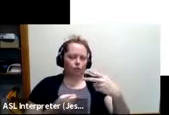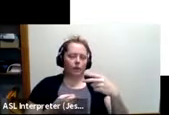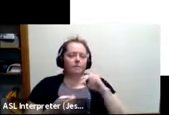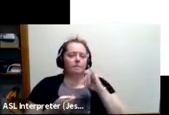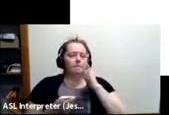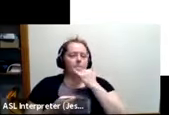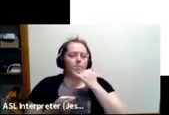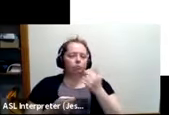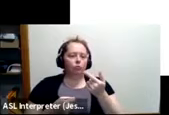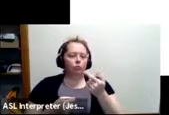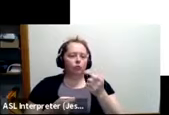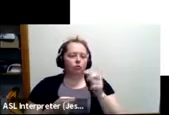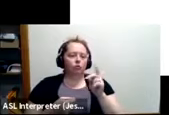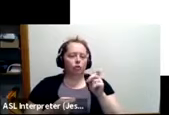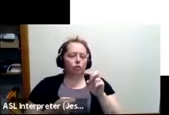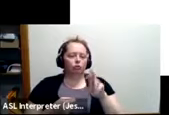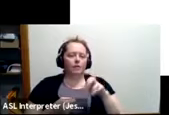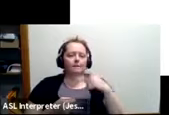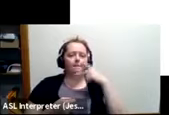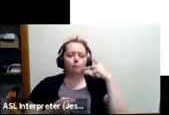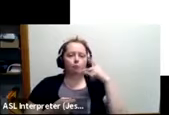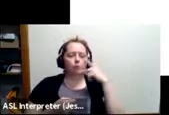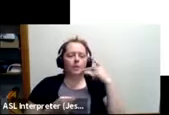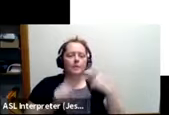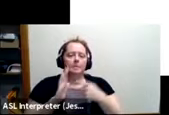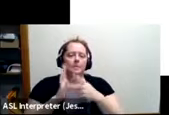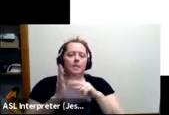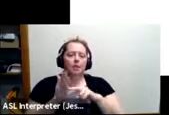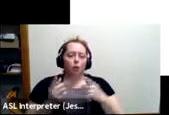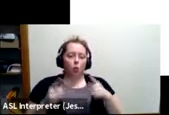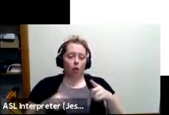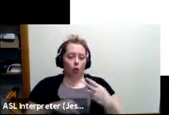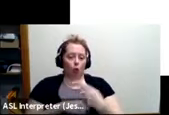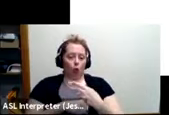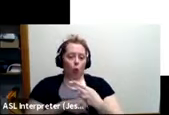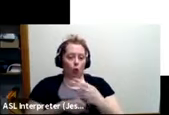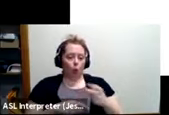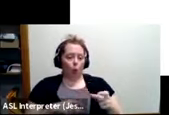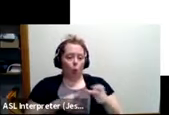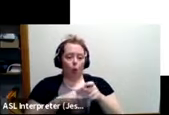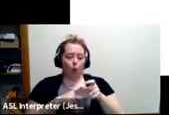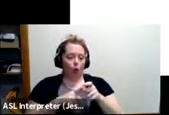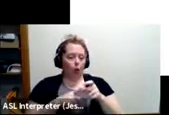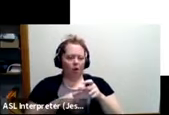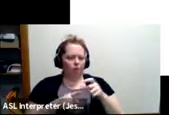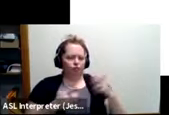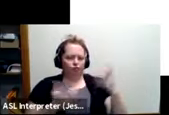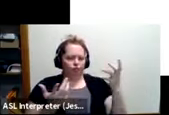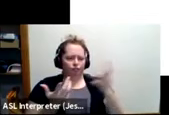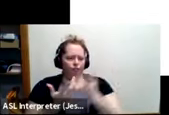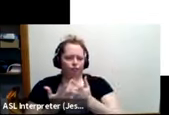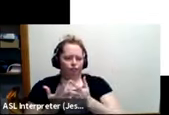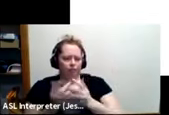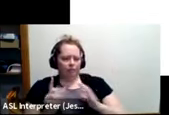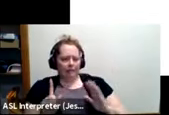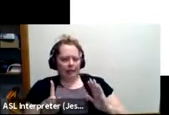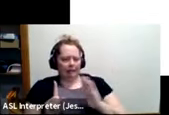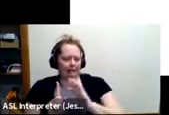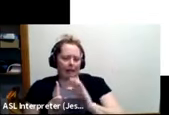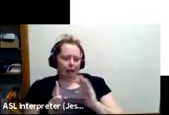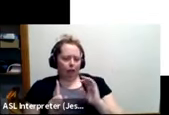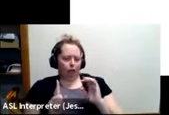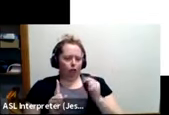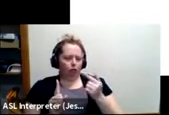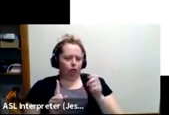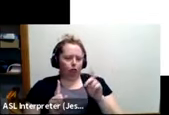Misgendering, it's a verb, and it relates to when you're using a word that doesn't correctly reflect somebody's gender to identify them. It could be